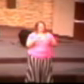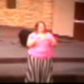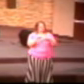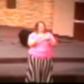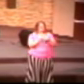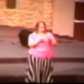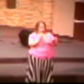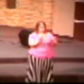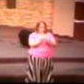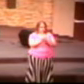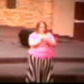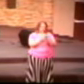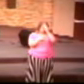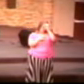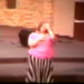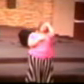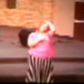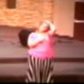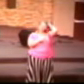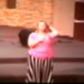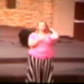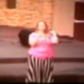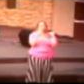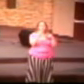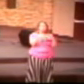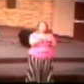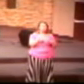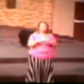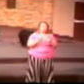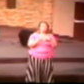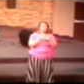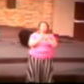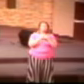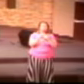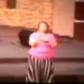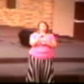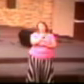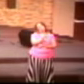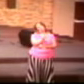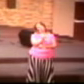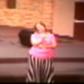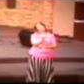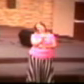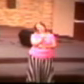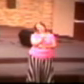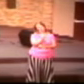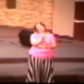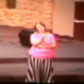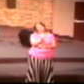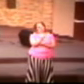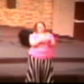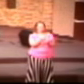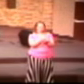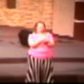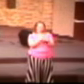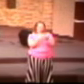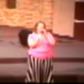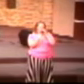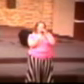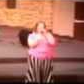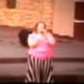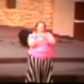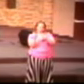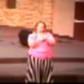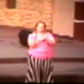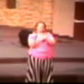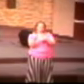For example, I know some of you have been living life together at this church family for 20, 30, 40 years. And you get together once a